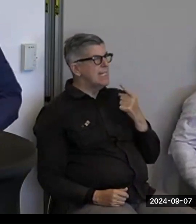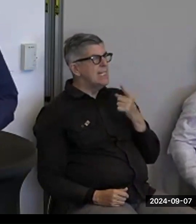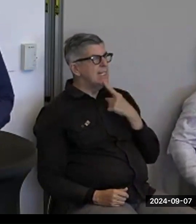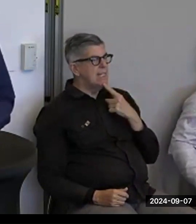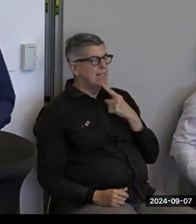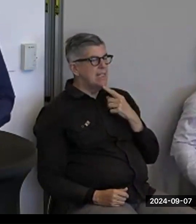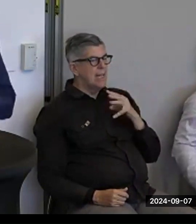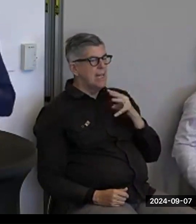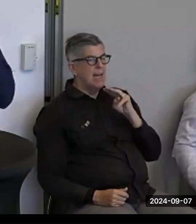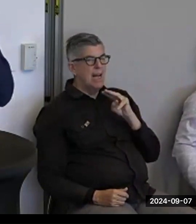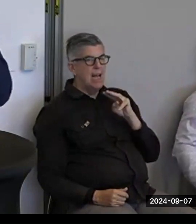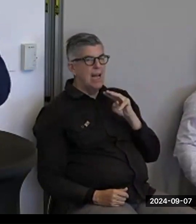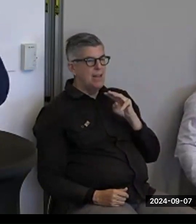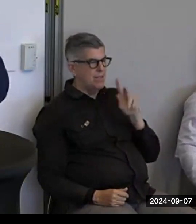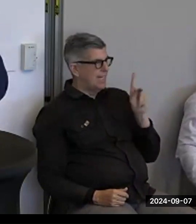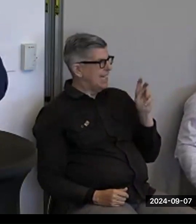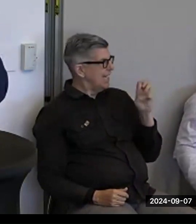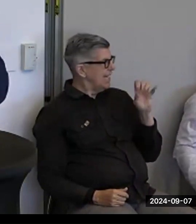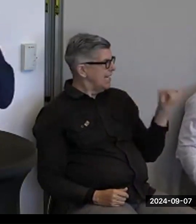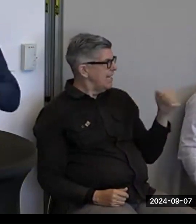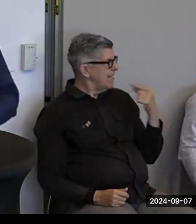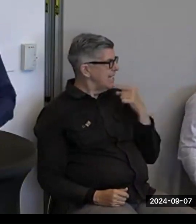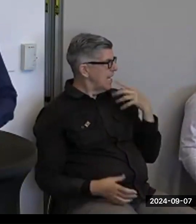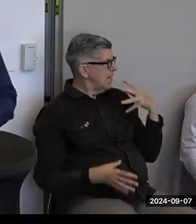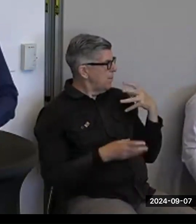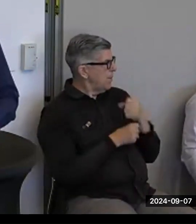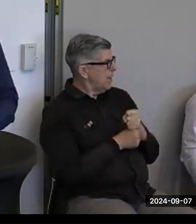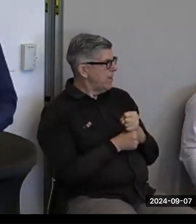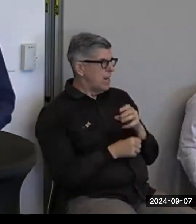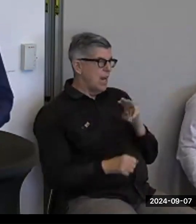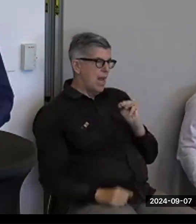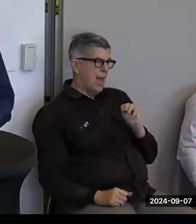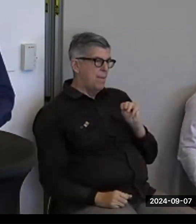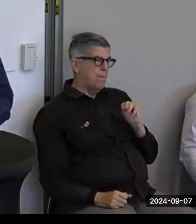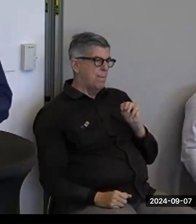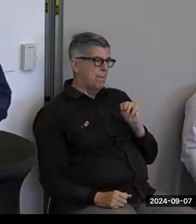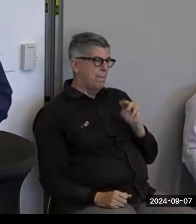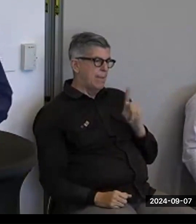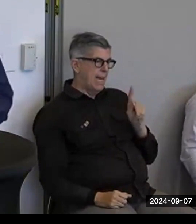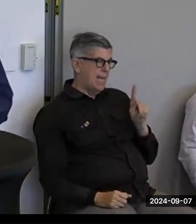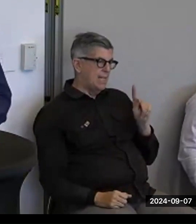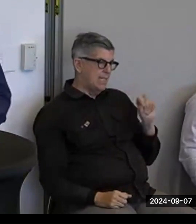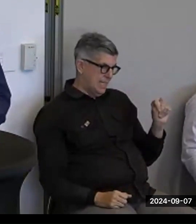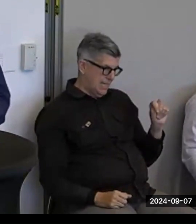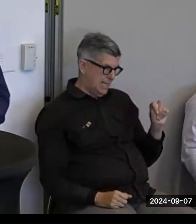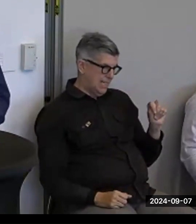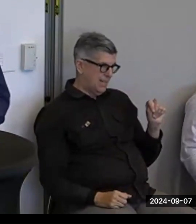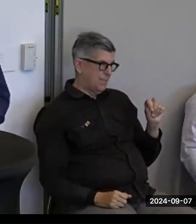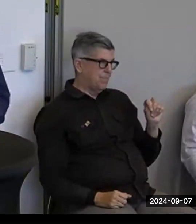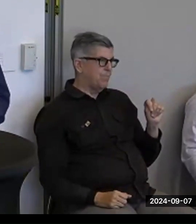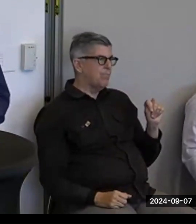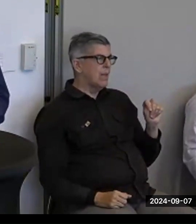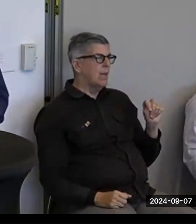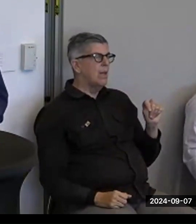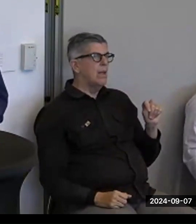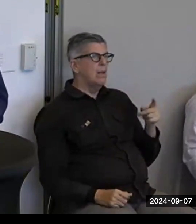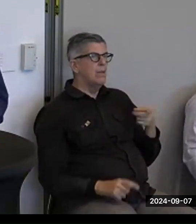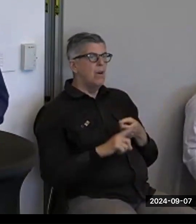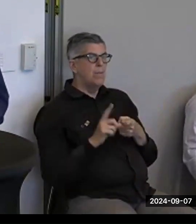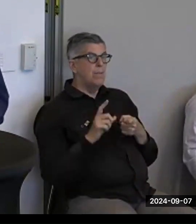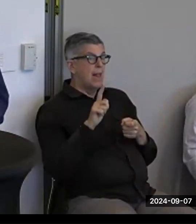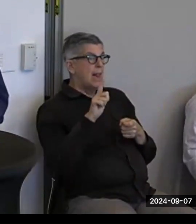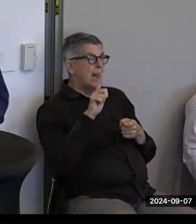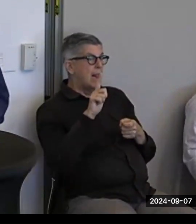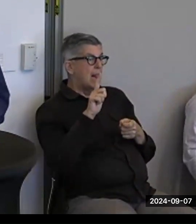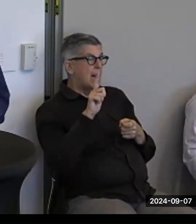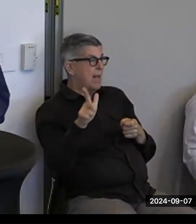Ah, the key. It's got an abbreviation. So it runs from what direction at the left to the